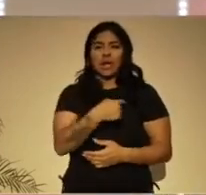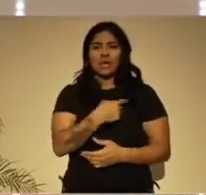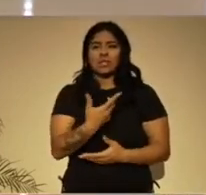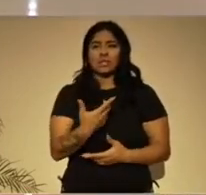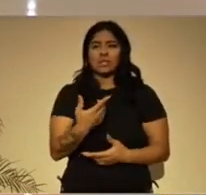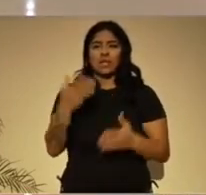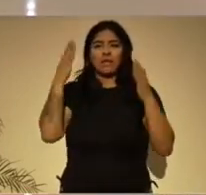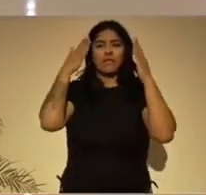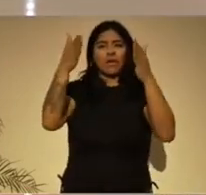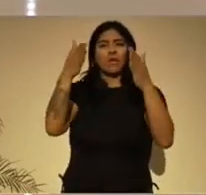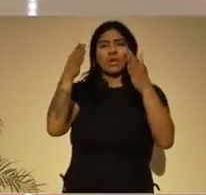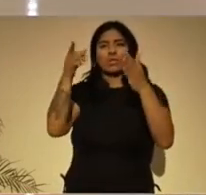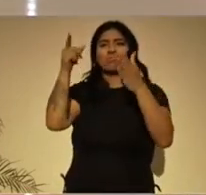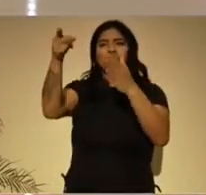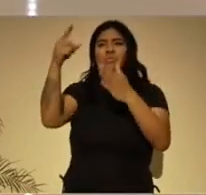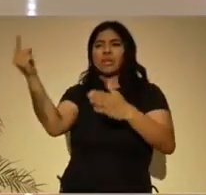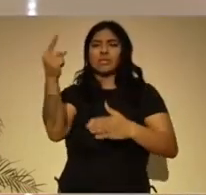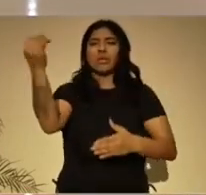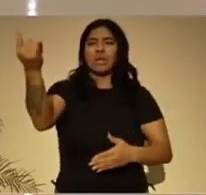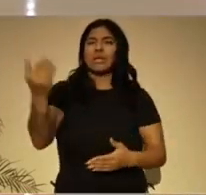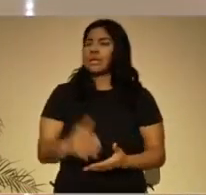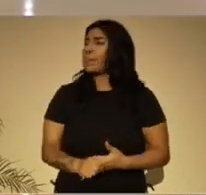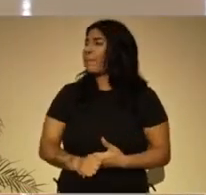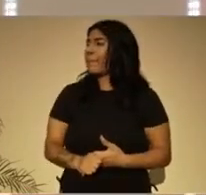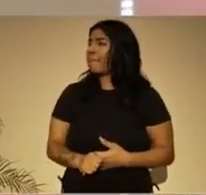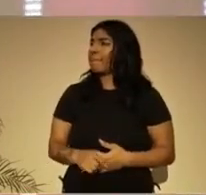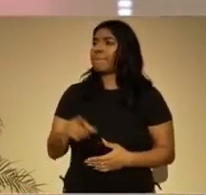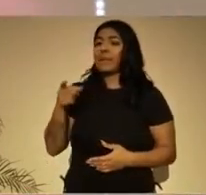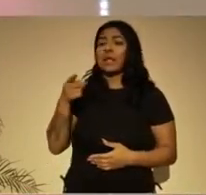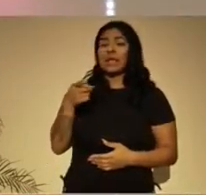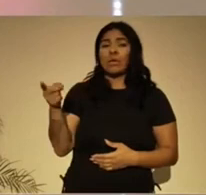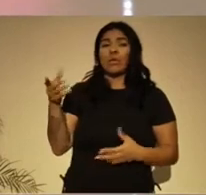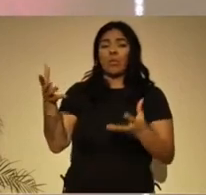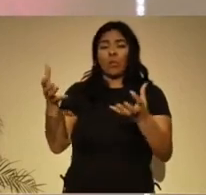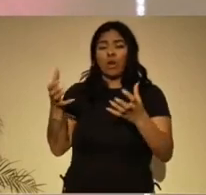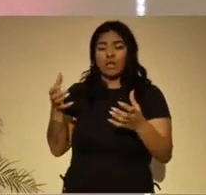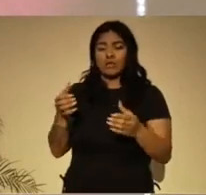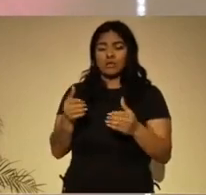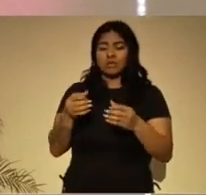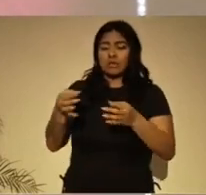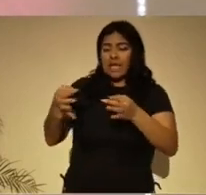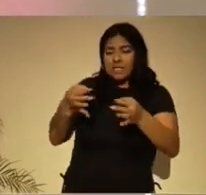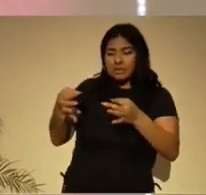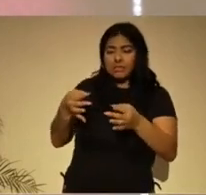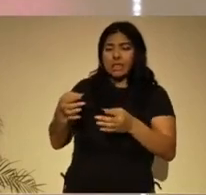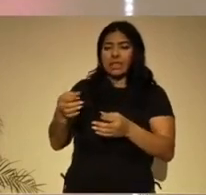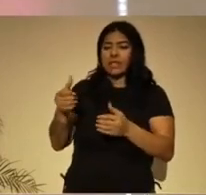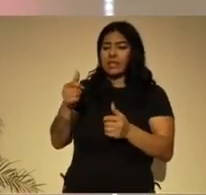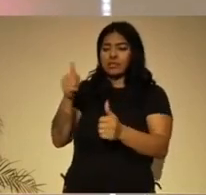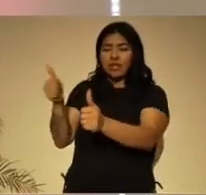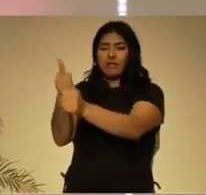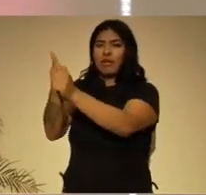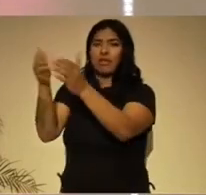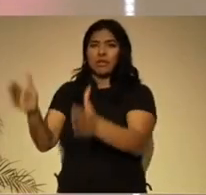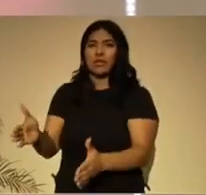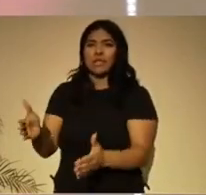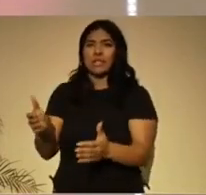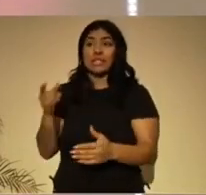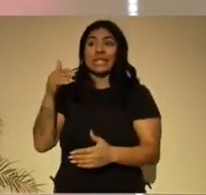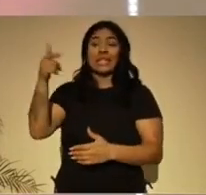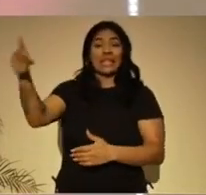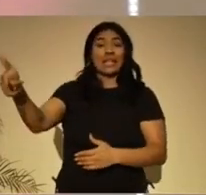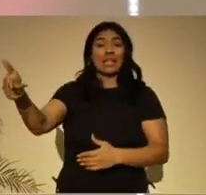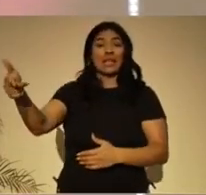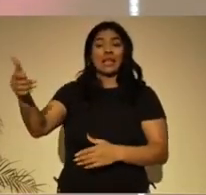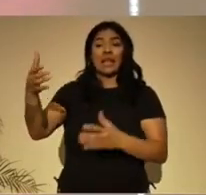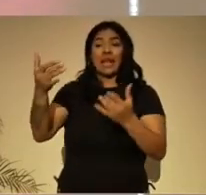in order to keep us focused on eternity. See, he wanted to explain to his disciples then, but in the same way that he wants to explain to us now,